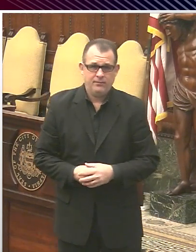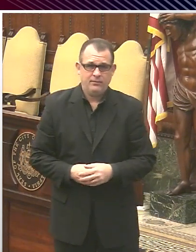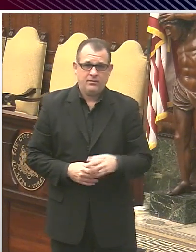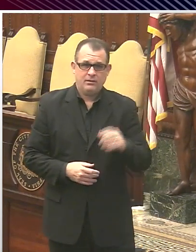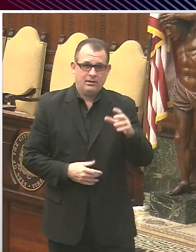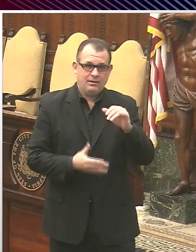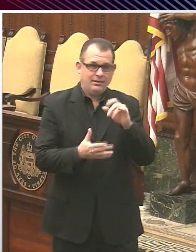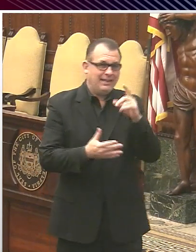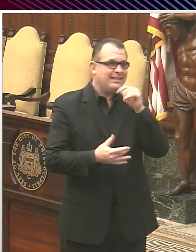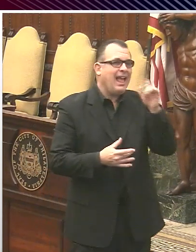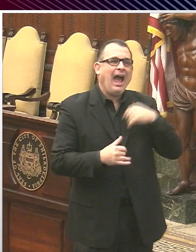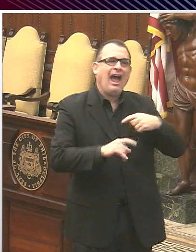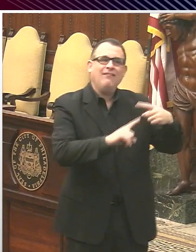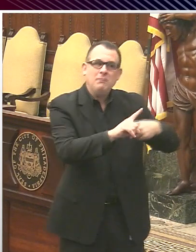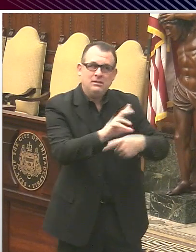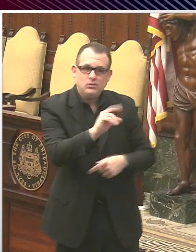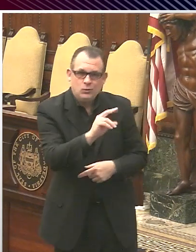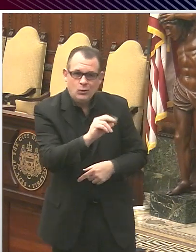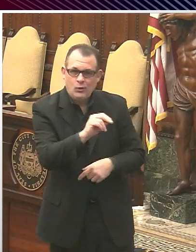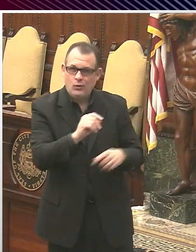this, but they